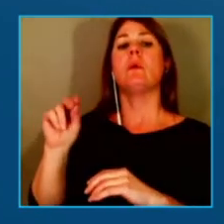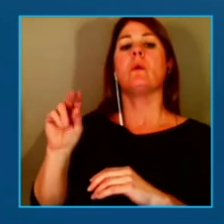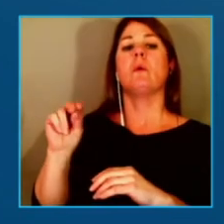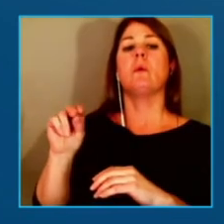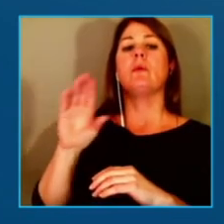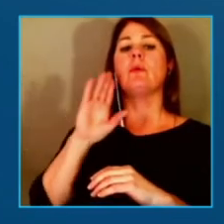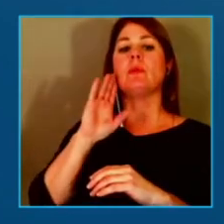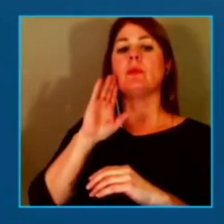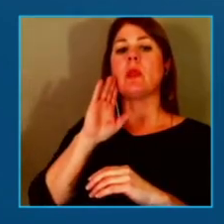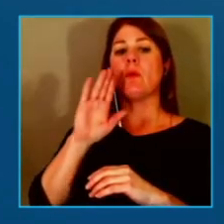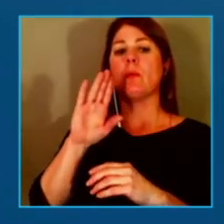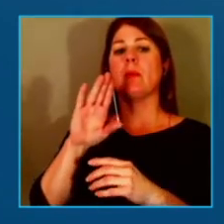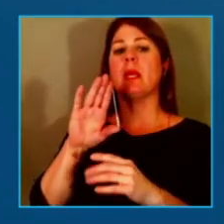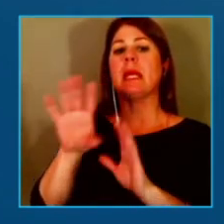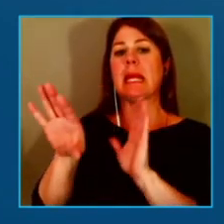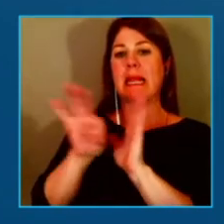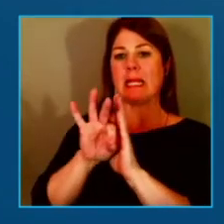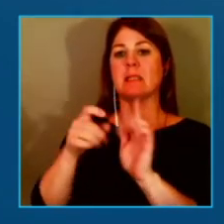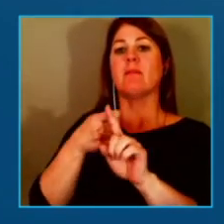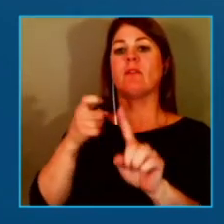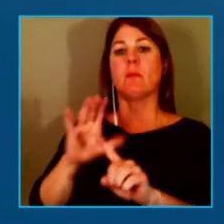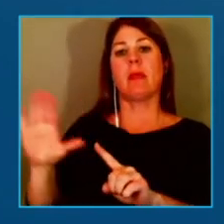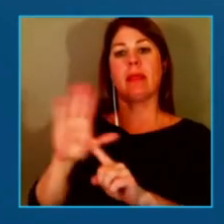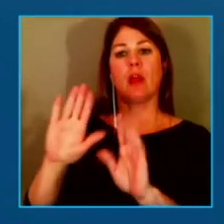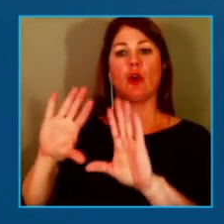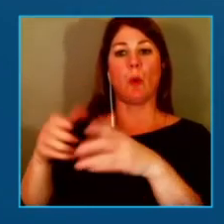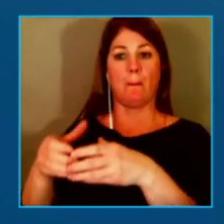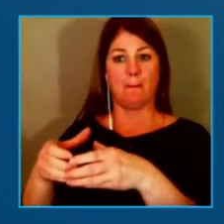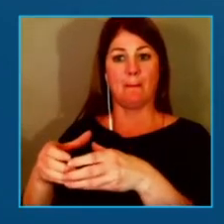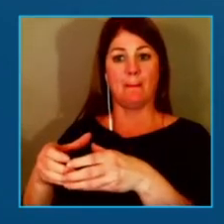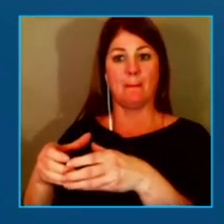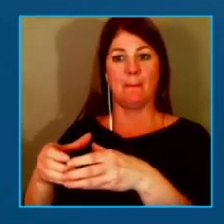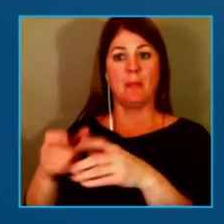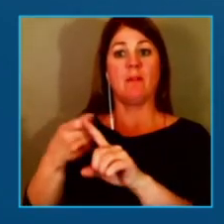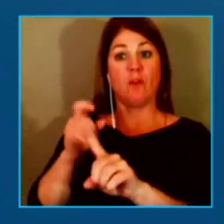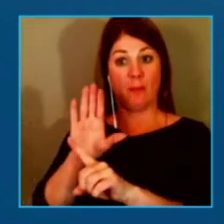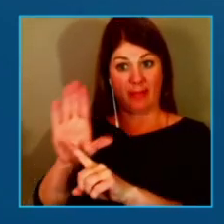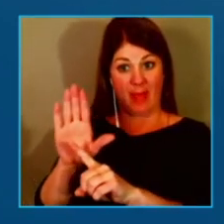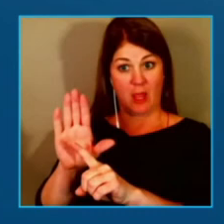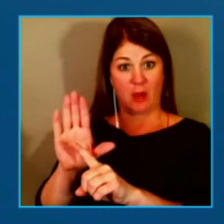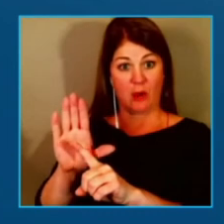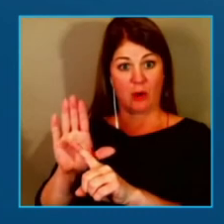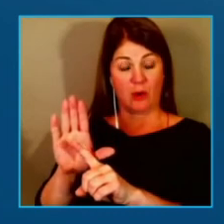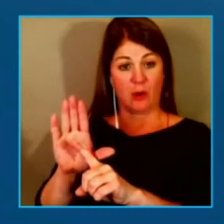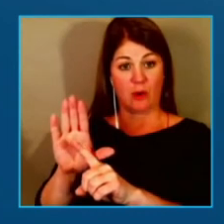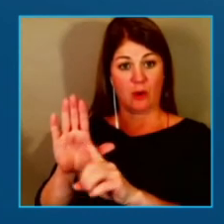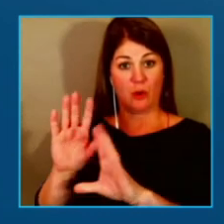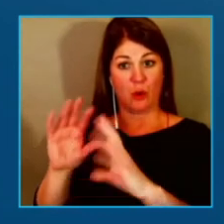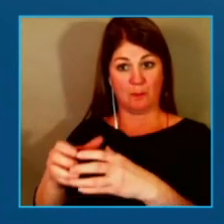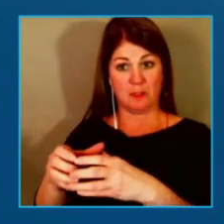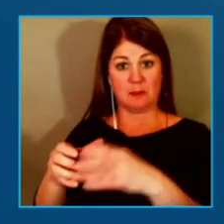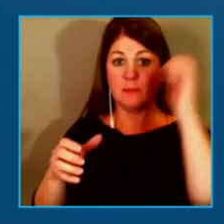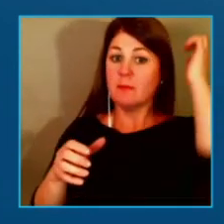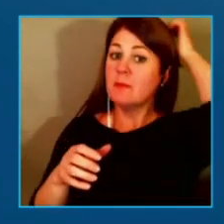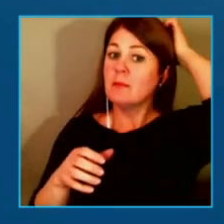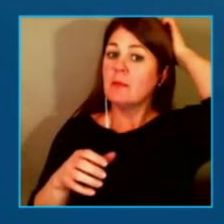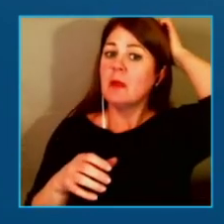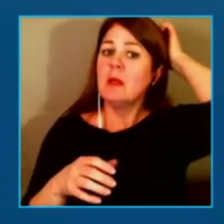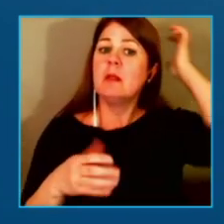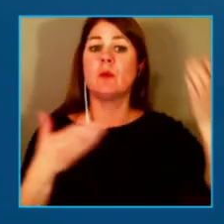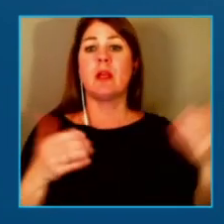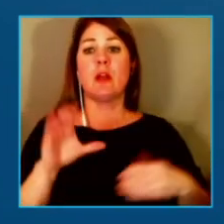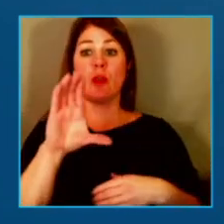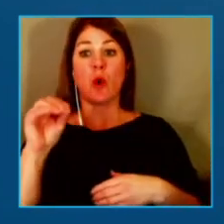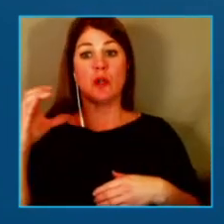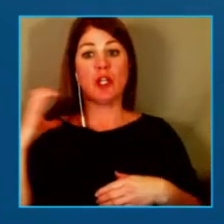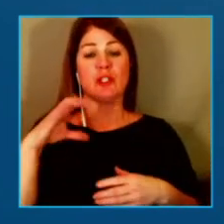They will be elected from their group. Okay. From their groups. So then who are the co-chairs elected by the state committee?